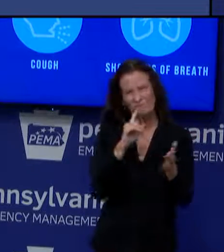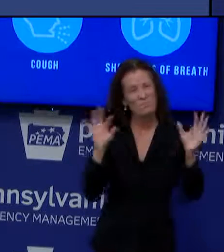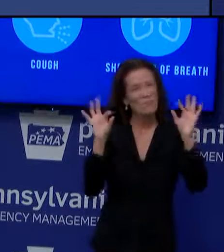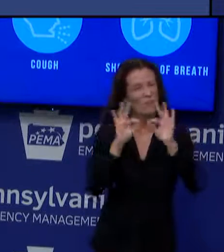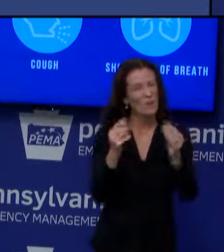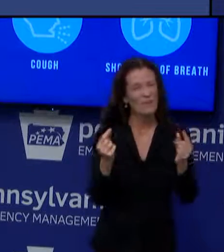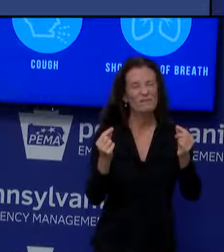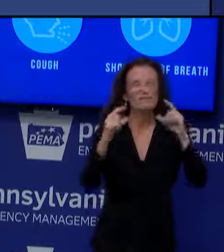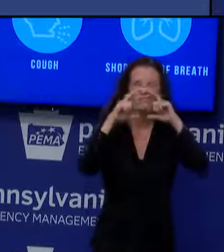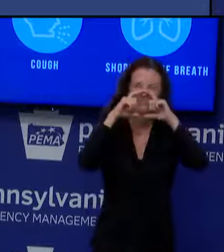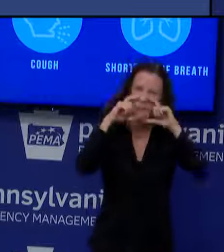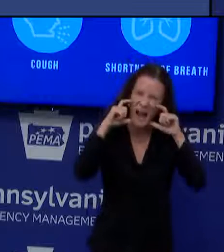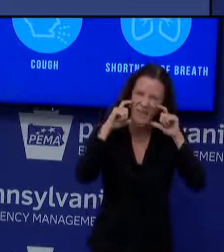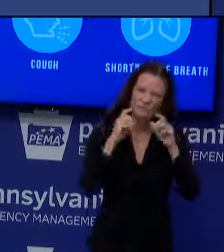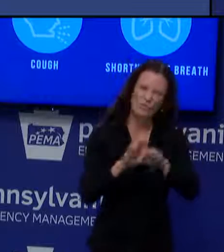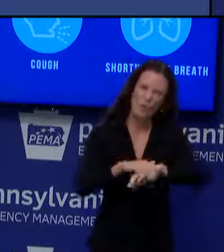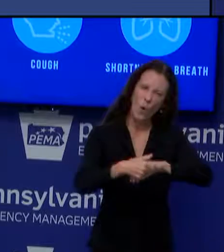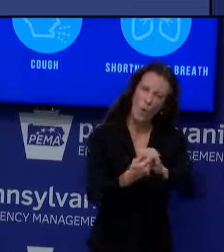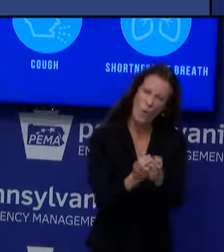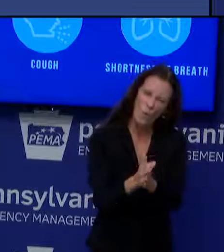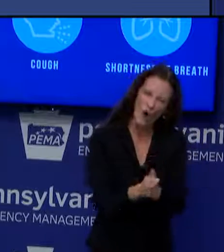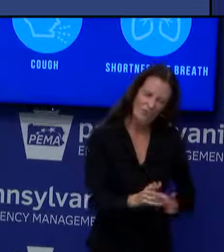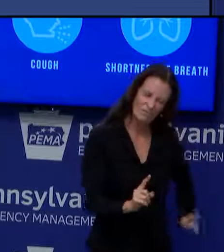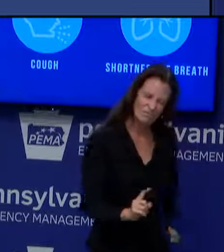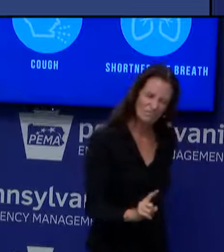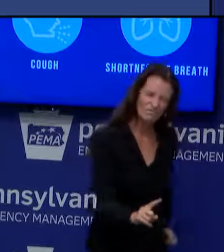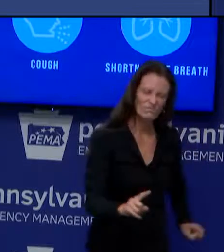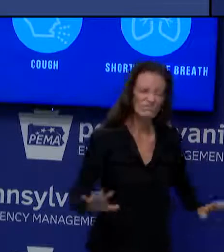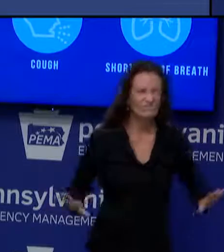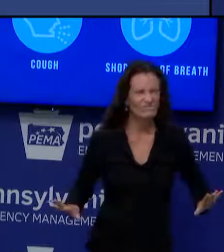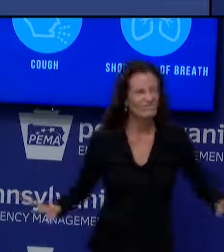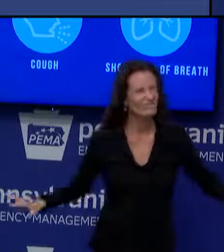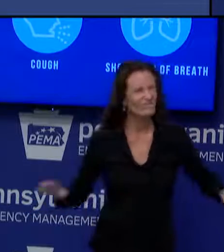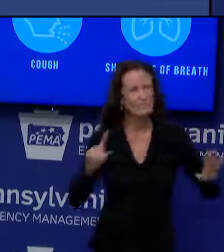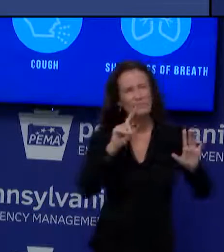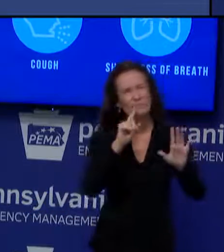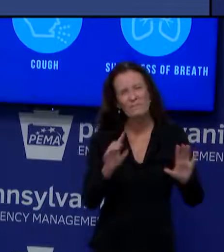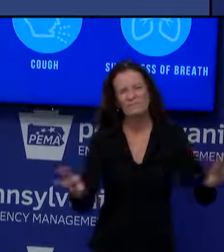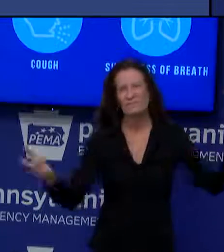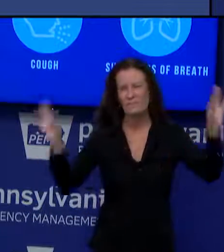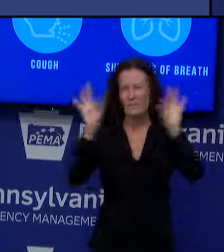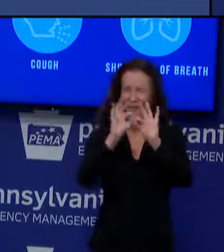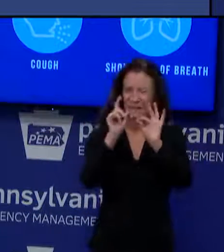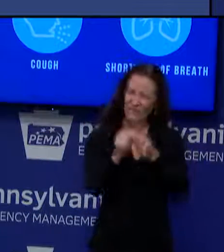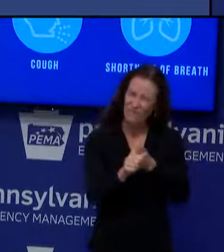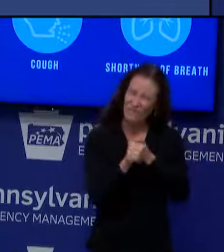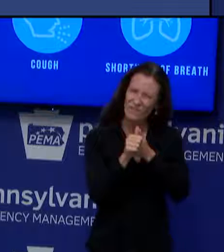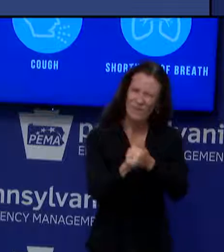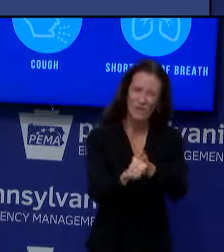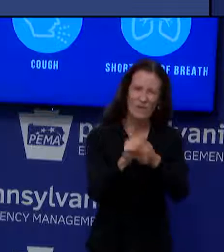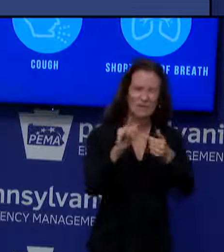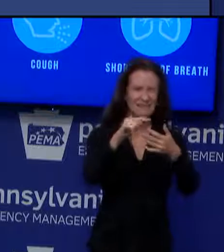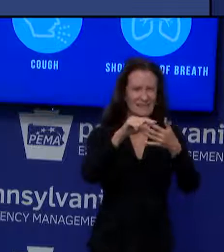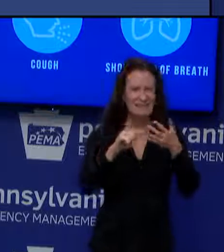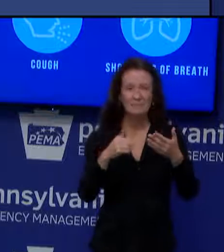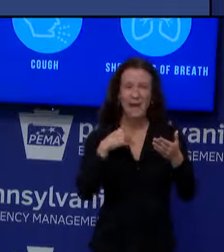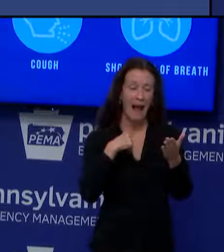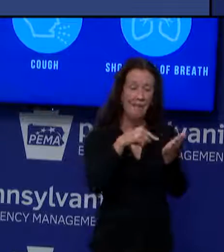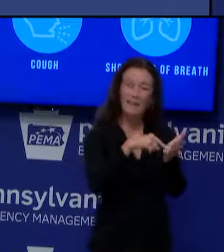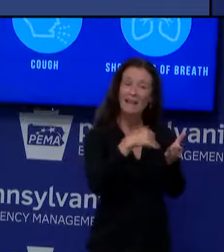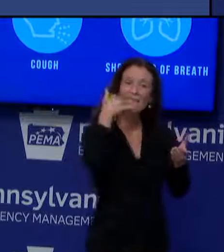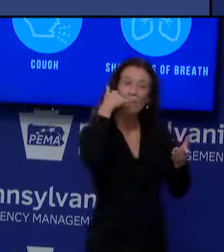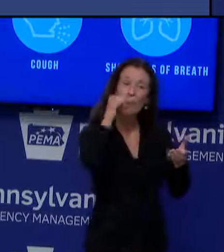up, maintain social distancing. We need to, quote unquote, app up by downloading the COVID